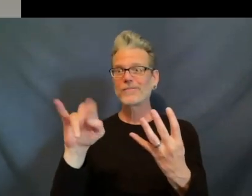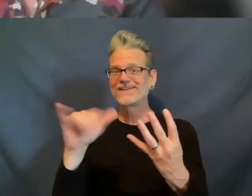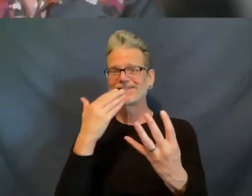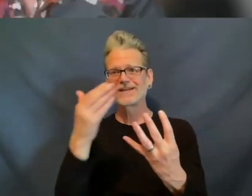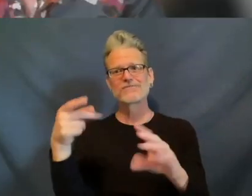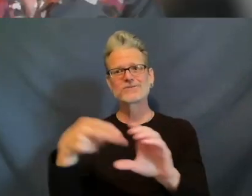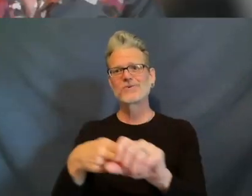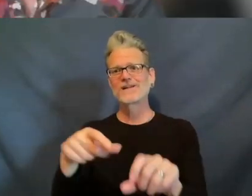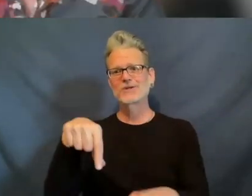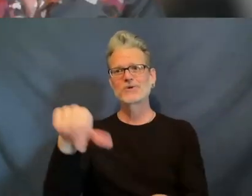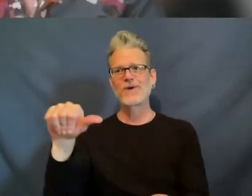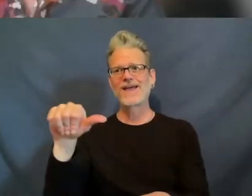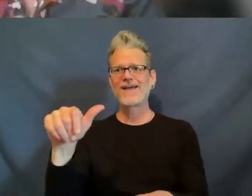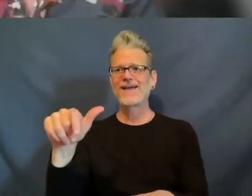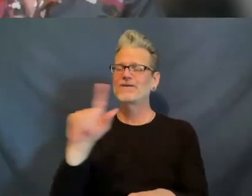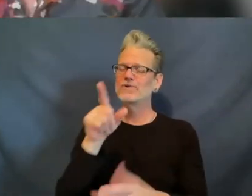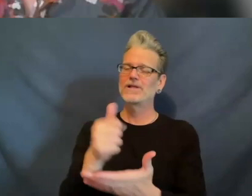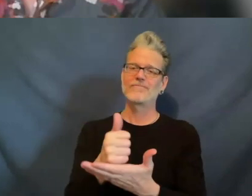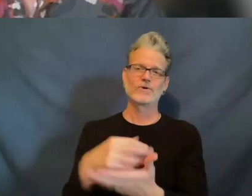Q&A session. Super helpful.